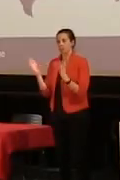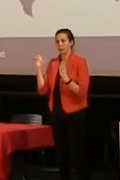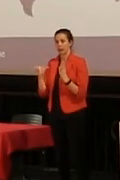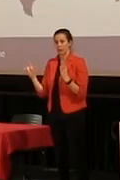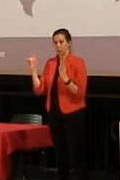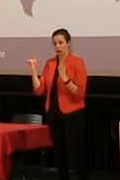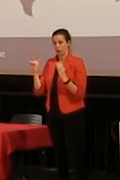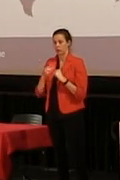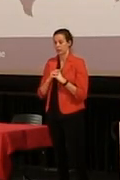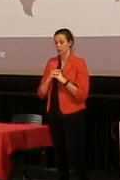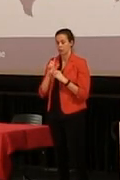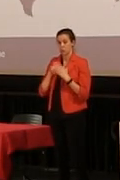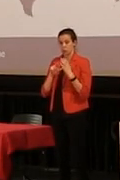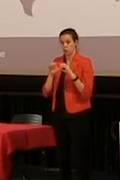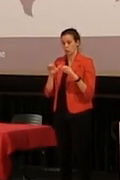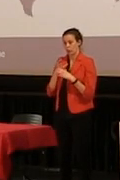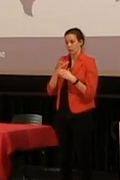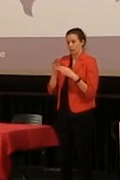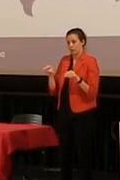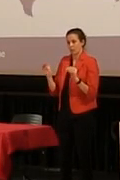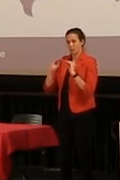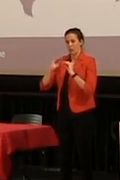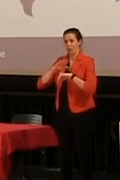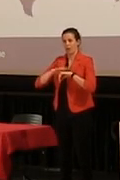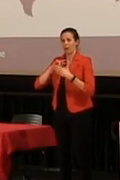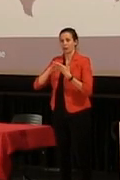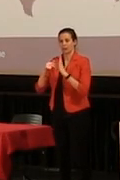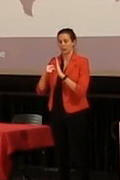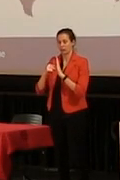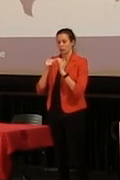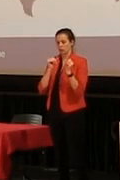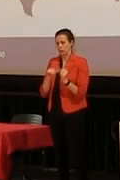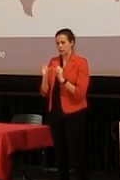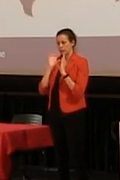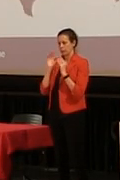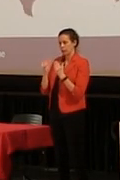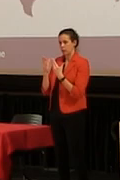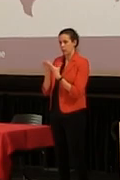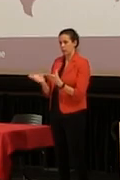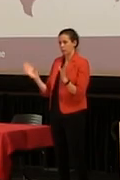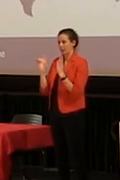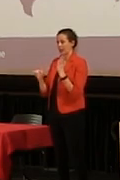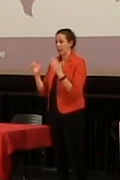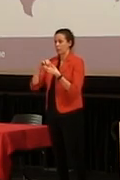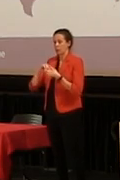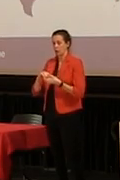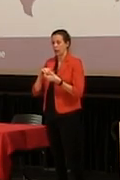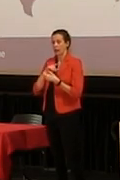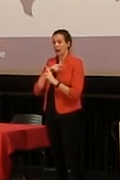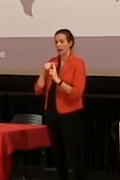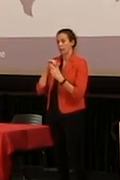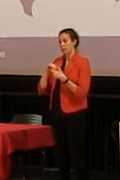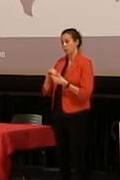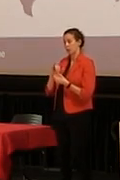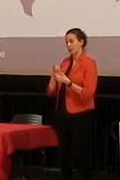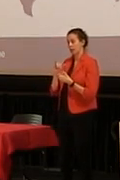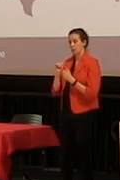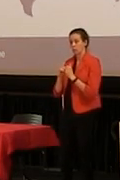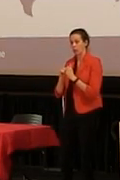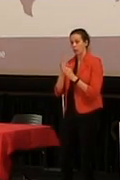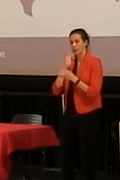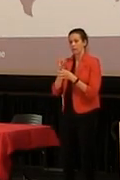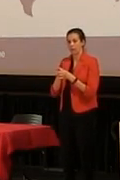libraries. What we're doing more intentionally is strategically focusing on our public library partnership and partnering them with the